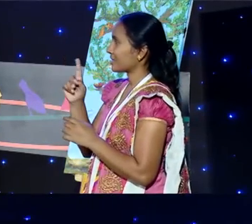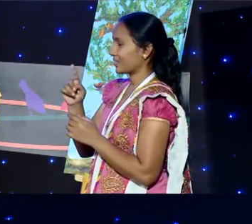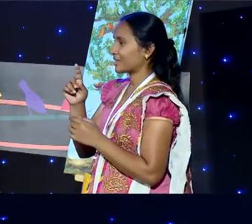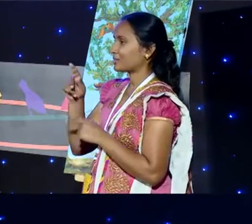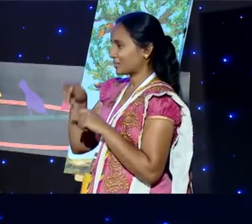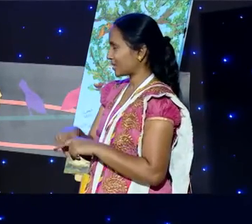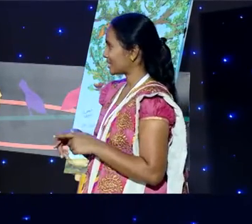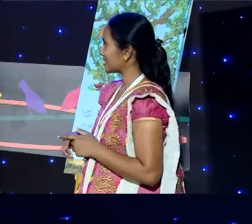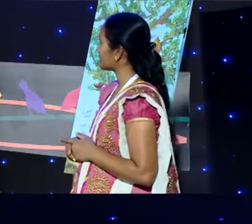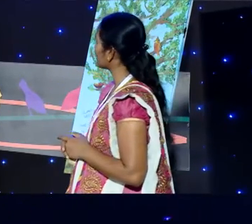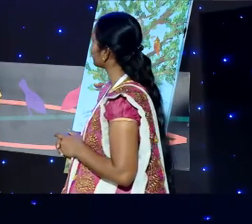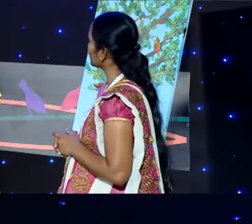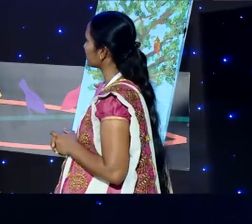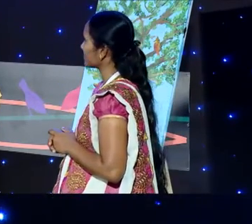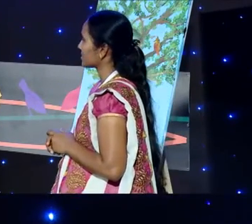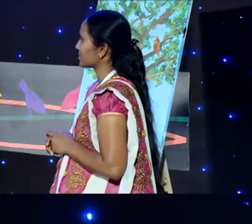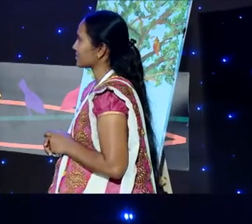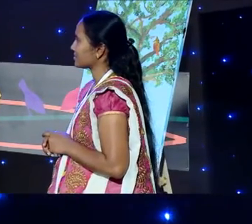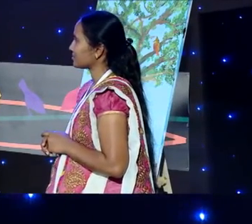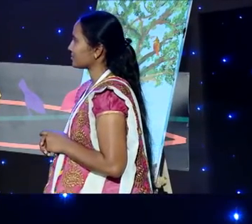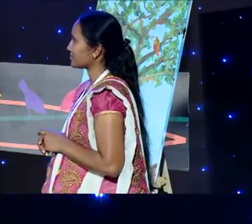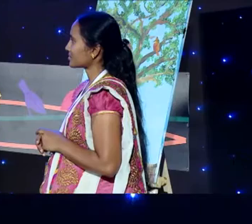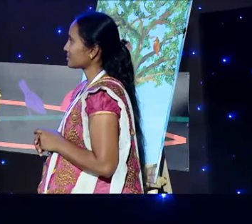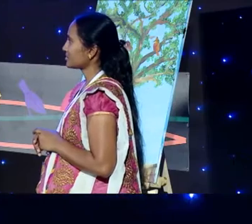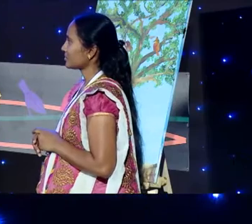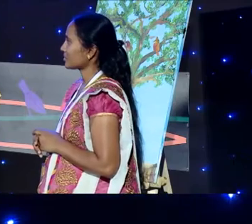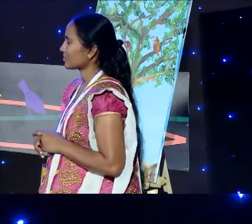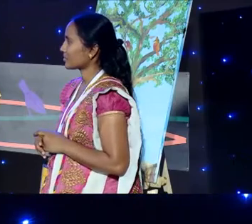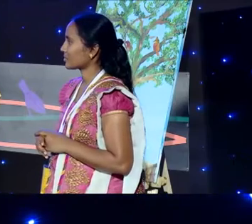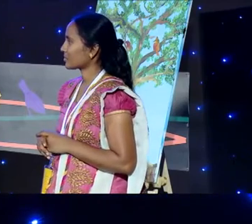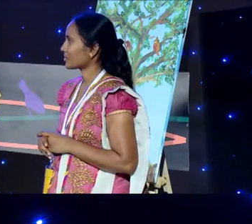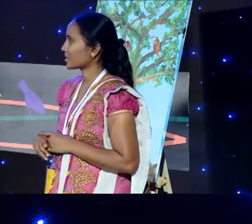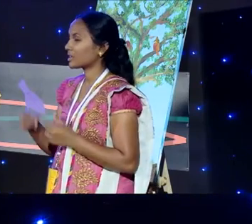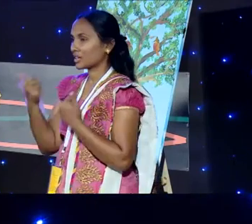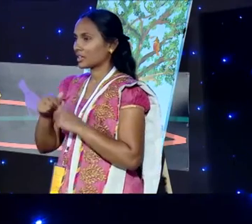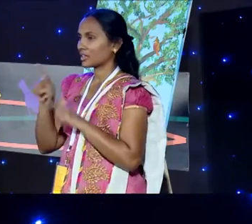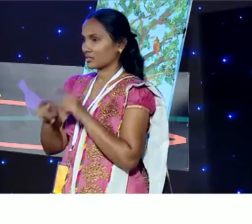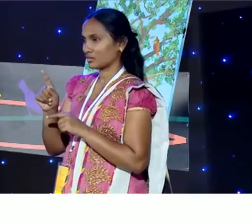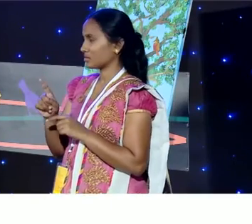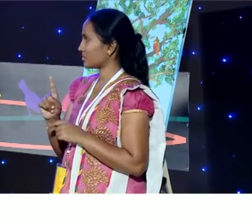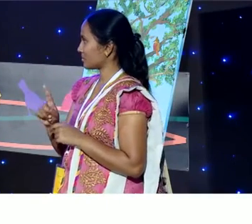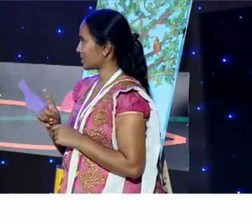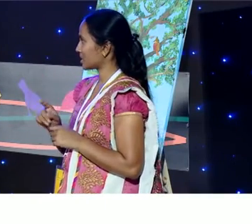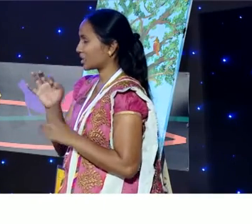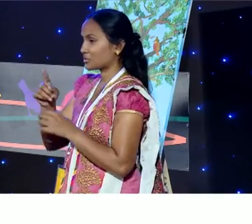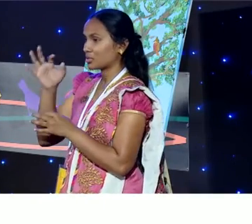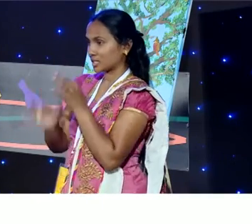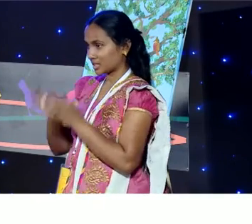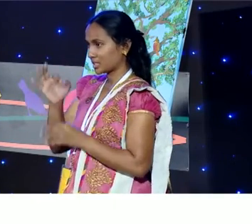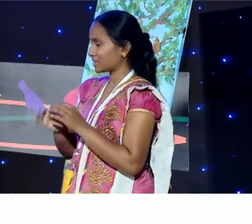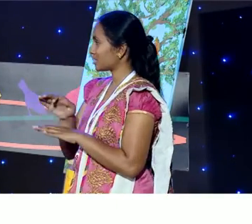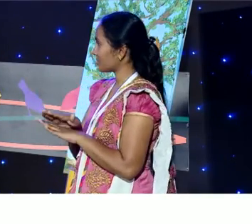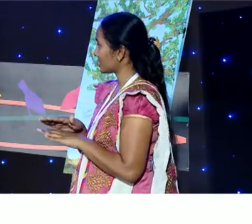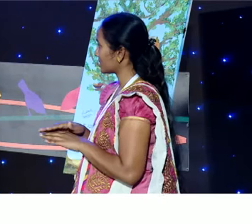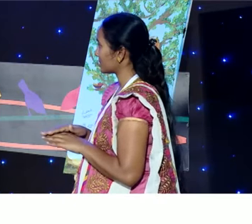same insight. His name was Albert Einstein. Einstein said, everyone is a genius, but if you judge a fish by its